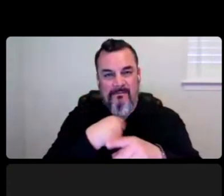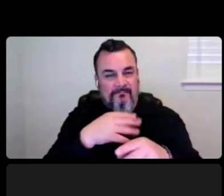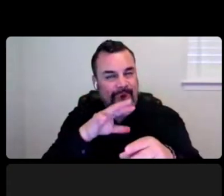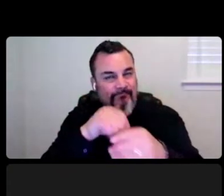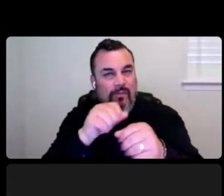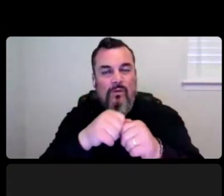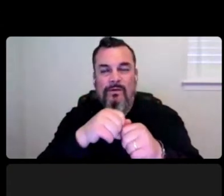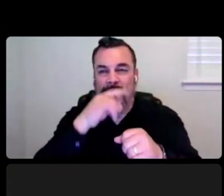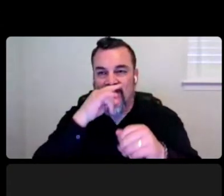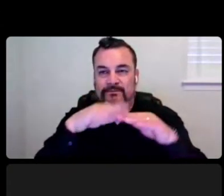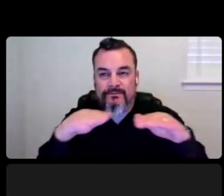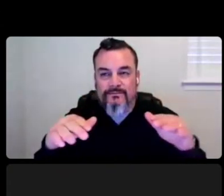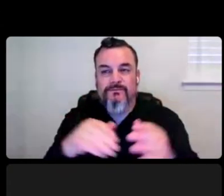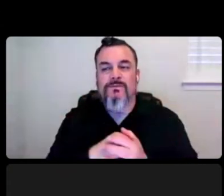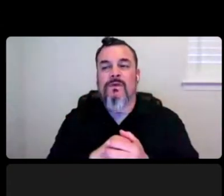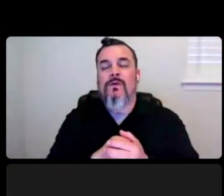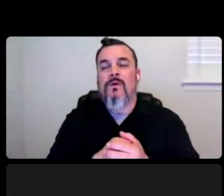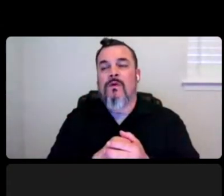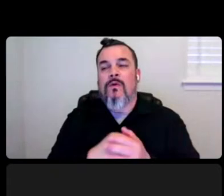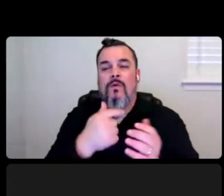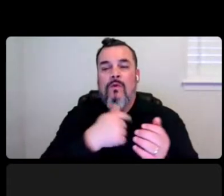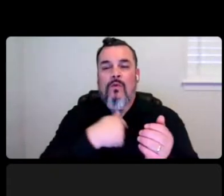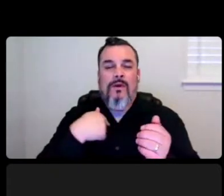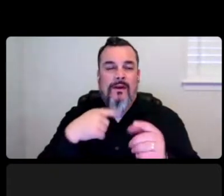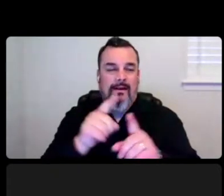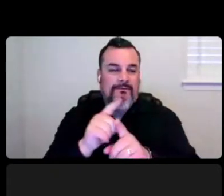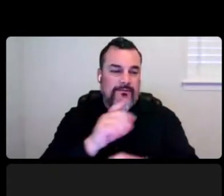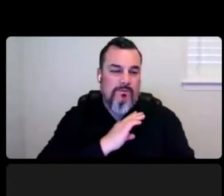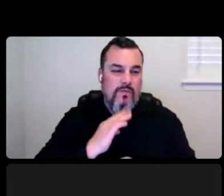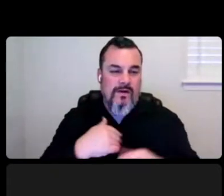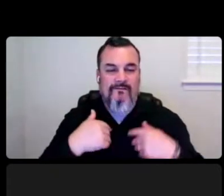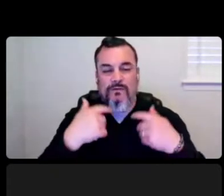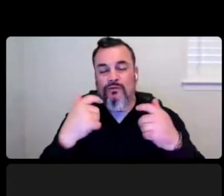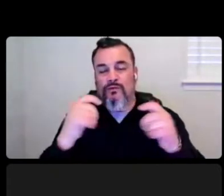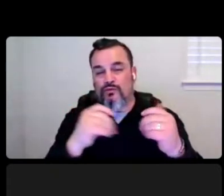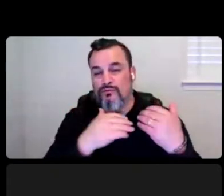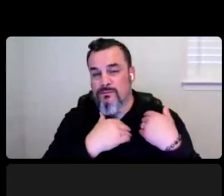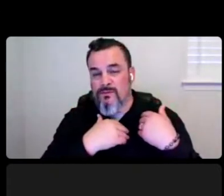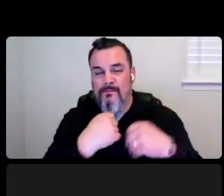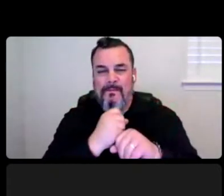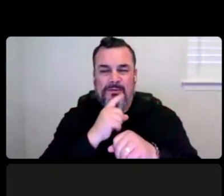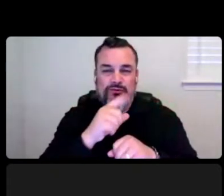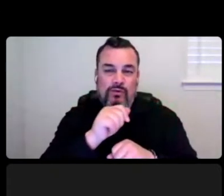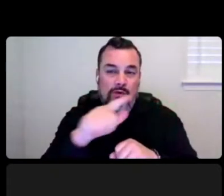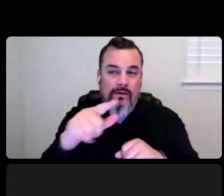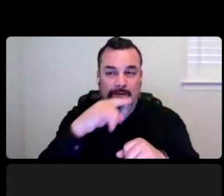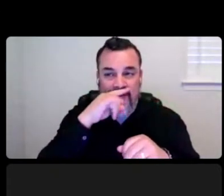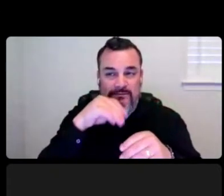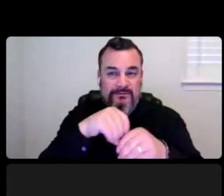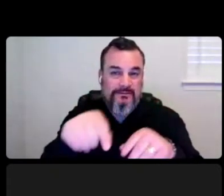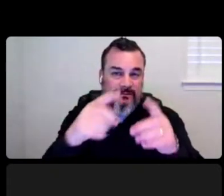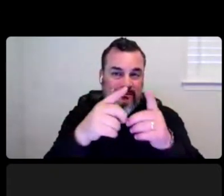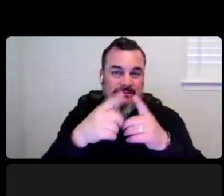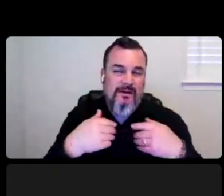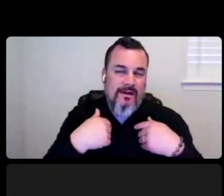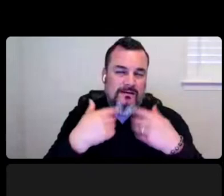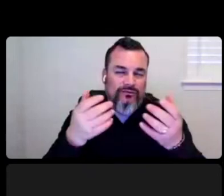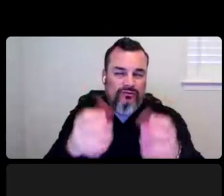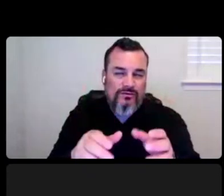with kids. We, as a board, have a huge responsibility to make sure that every kid in this district has a